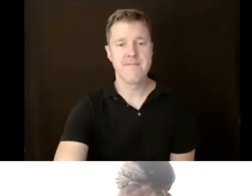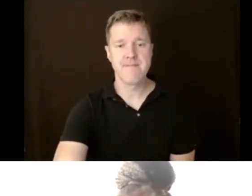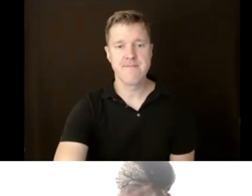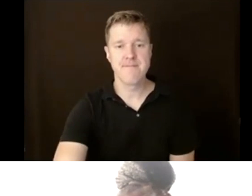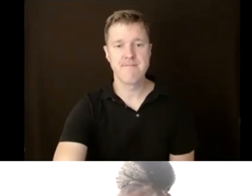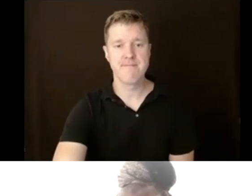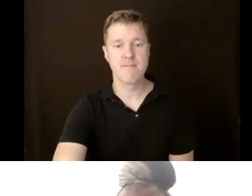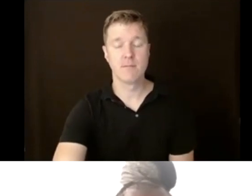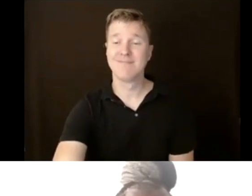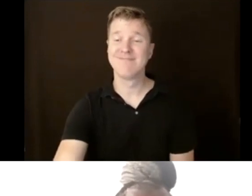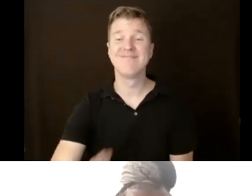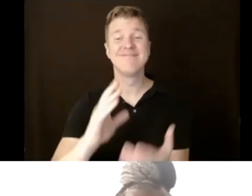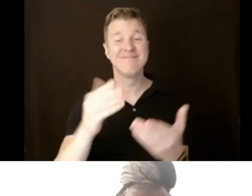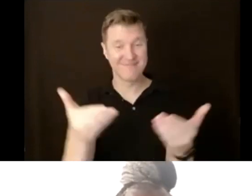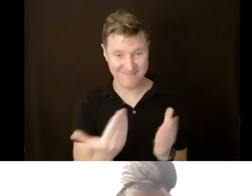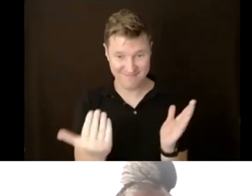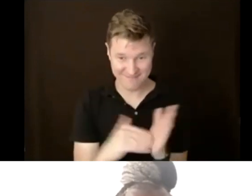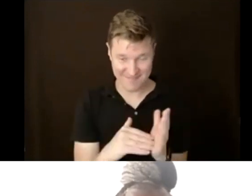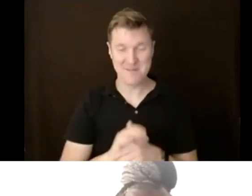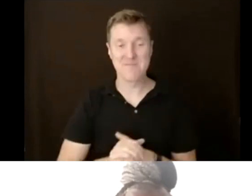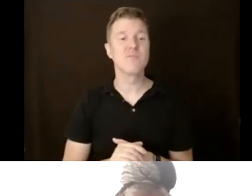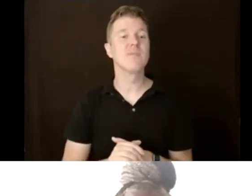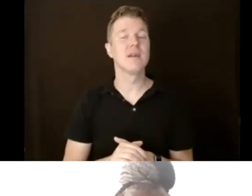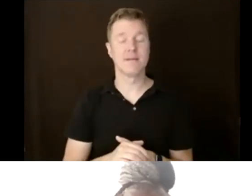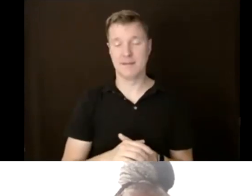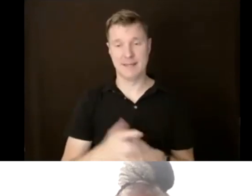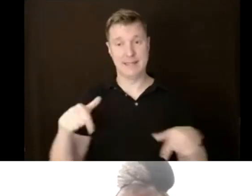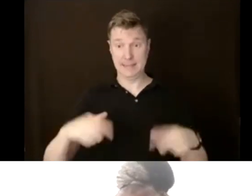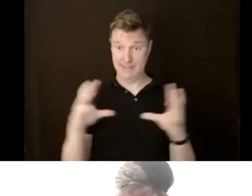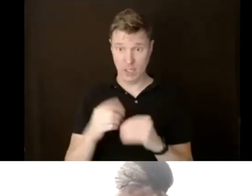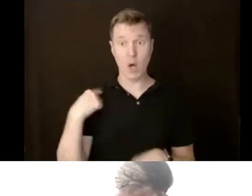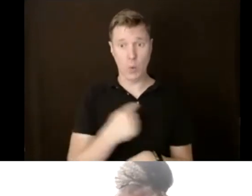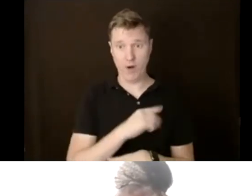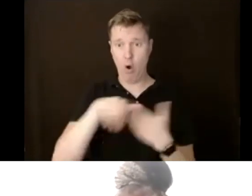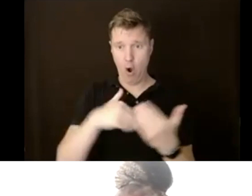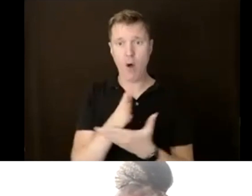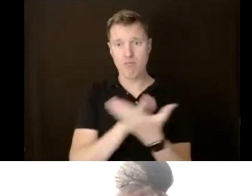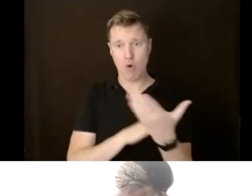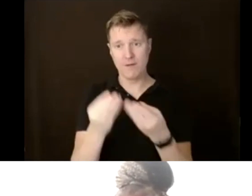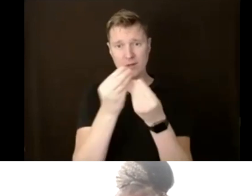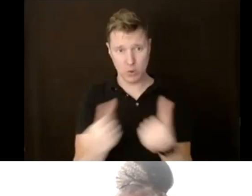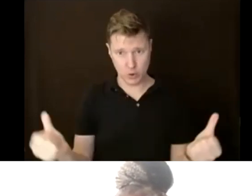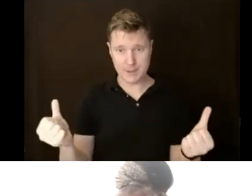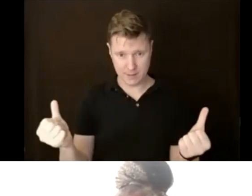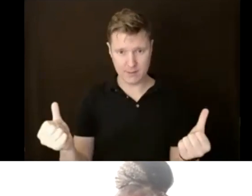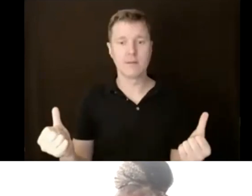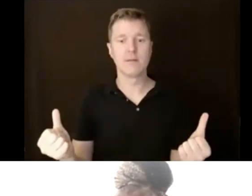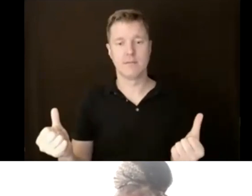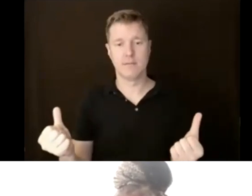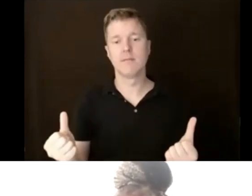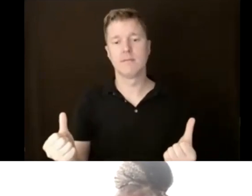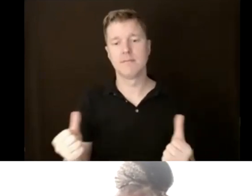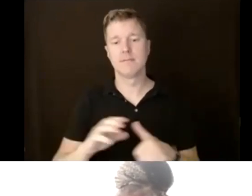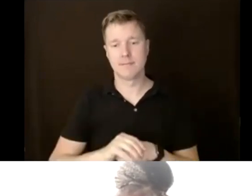great. So welcome again to We Are All Part of the Solution, partnering with sectors, systems, and institutions to create equitable, safe,